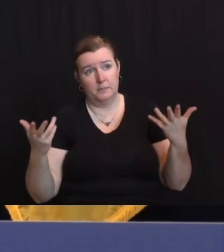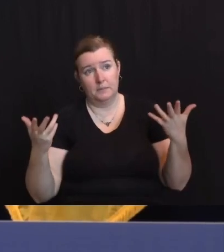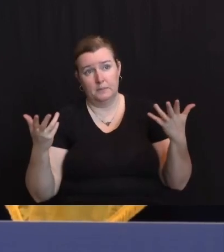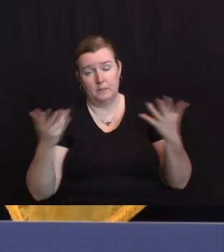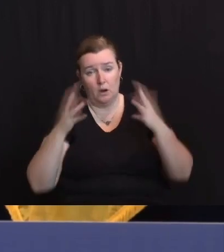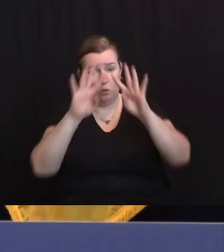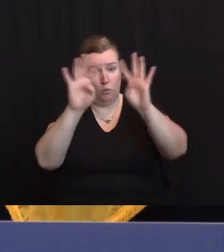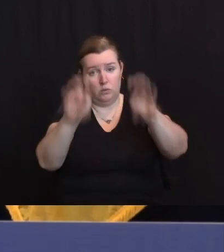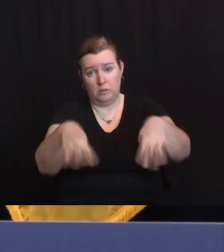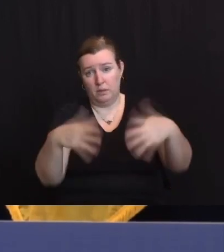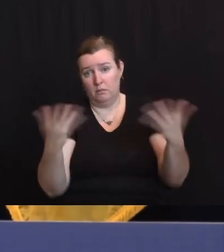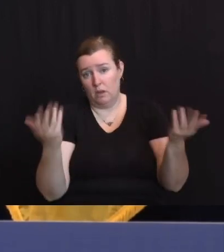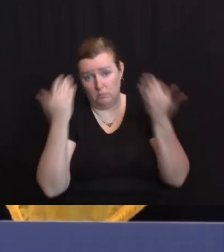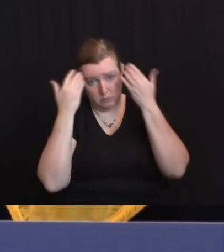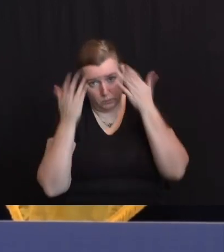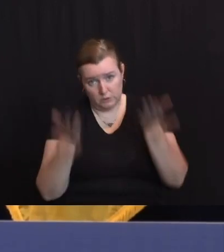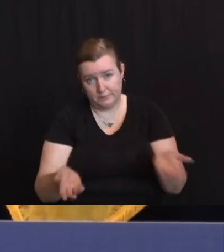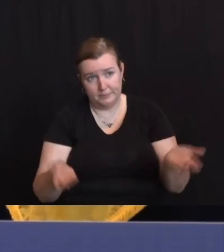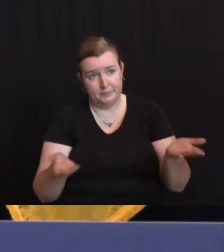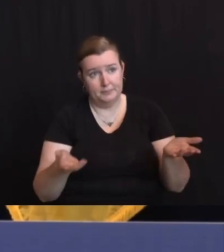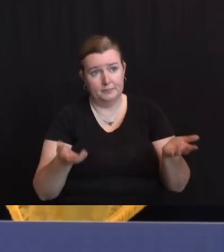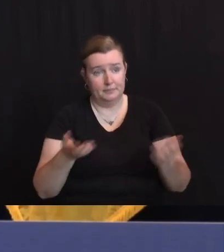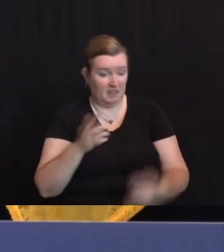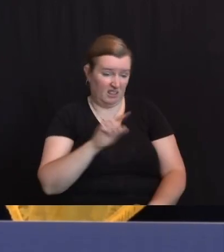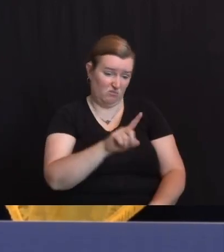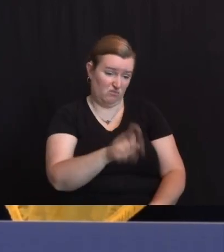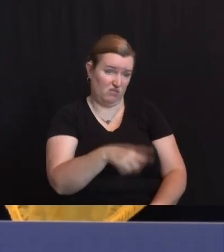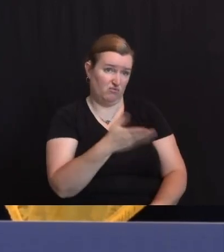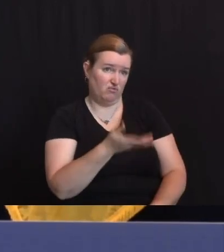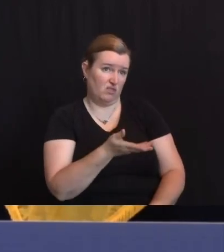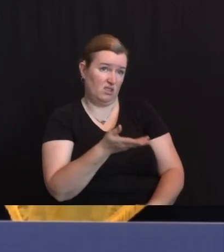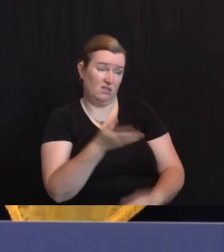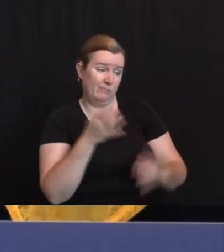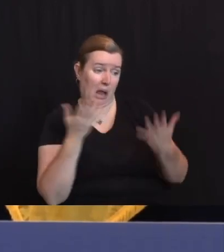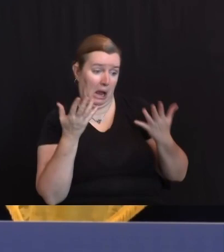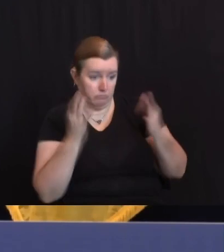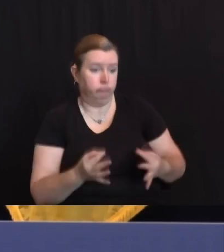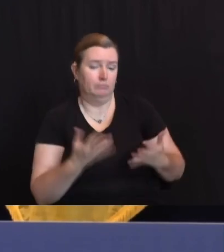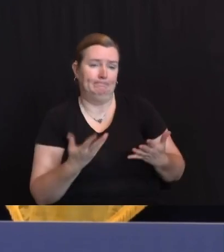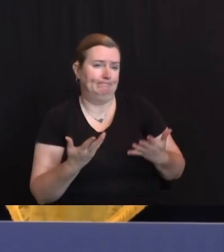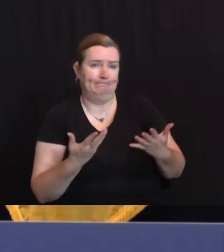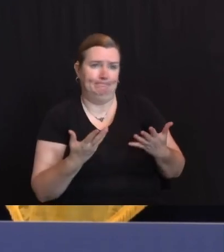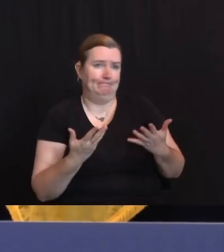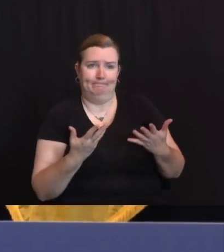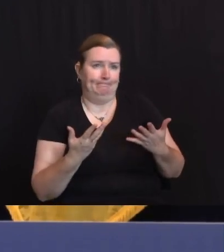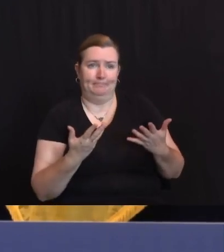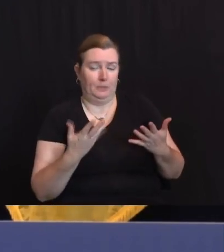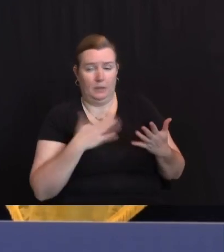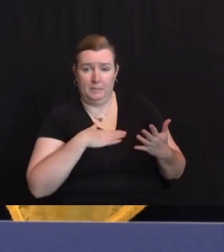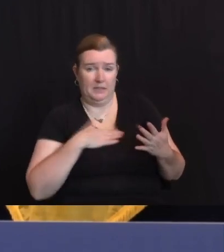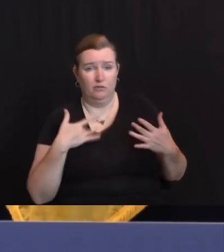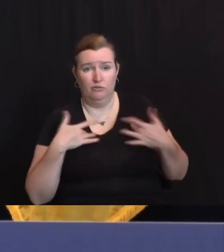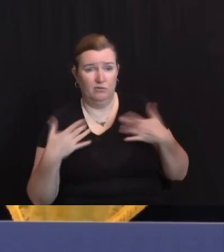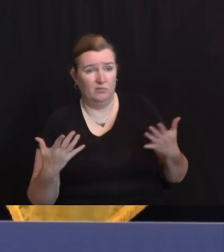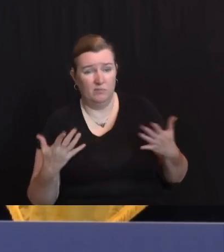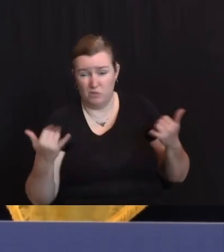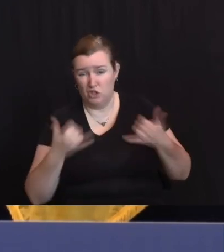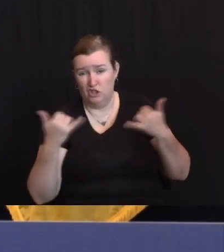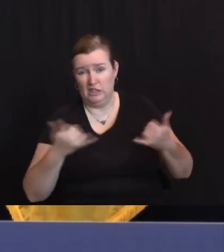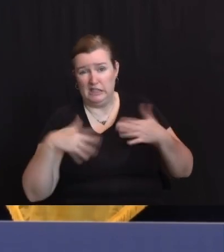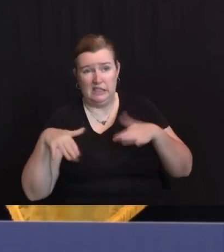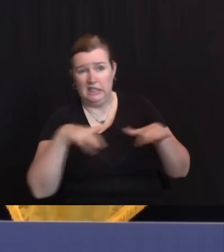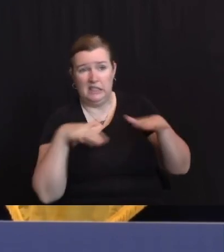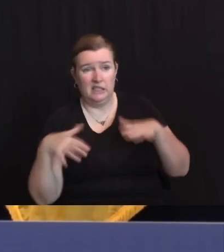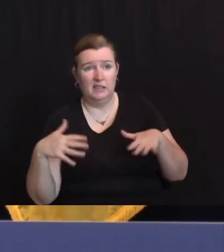say, when you answer a question like that. It's certainly one of them, because Pat is on this, literally living this